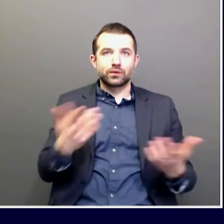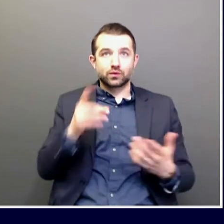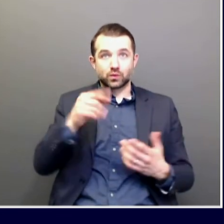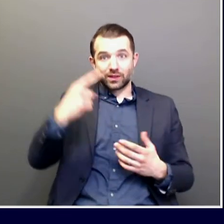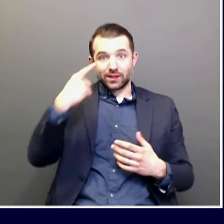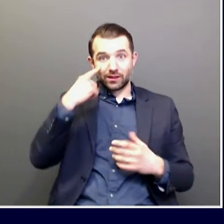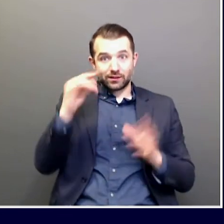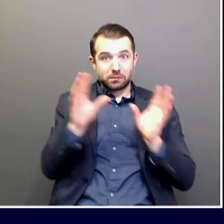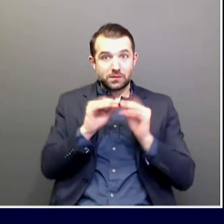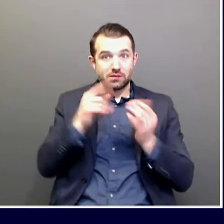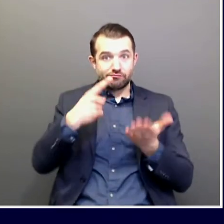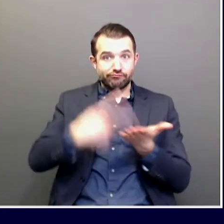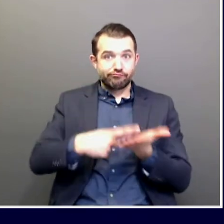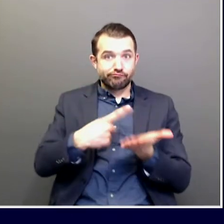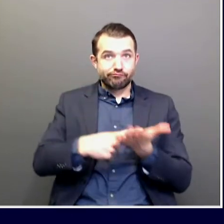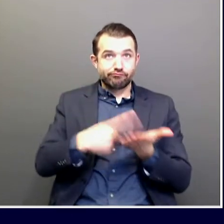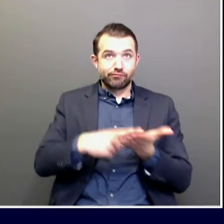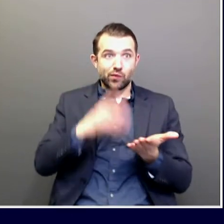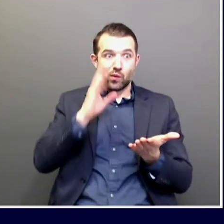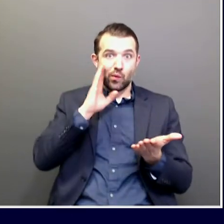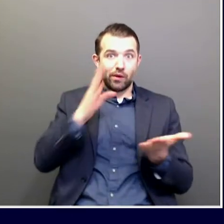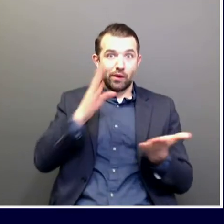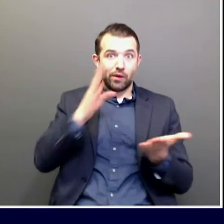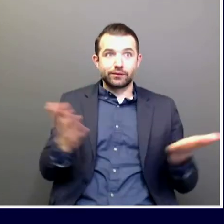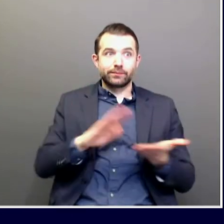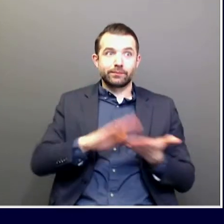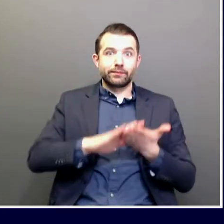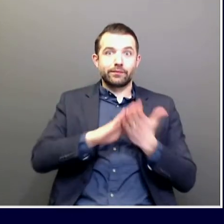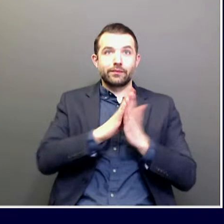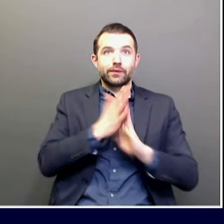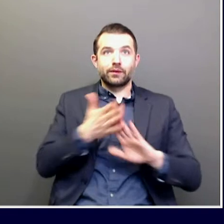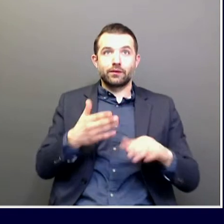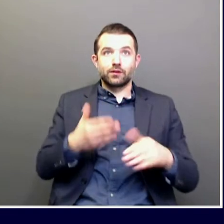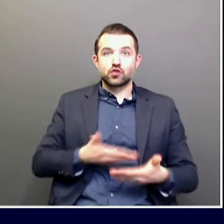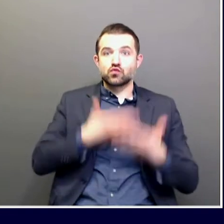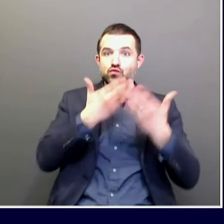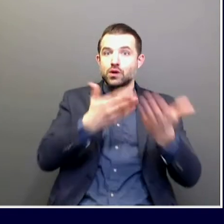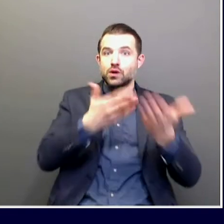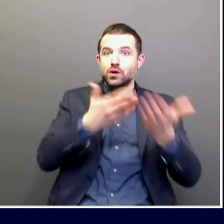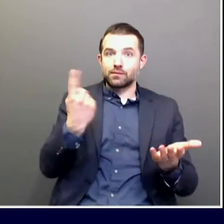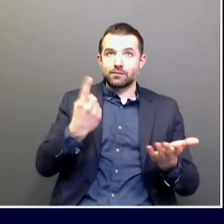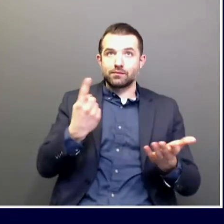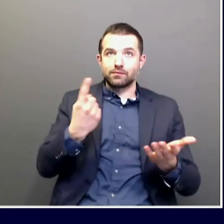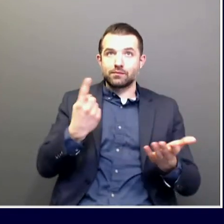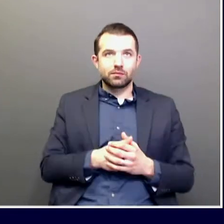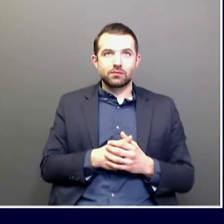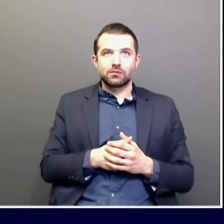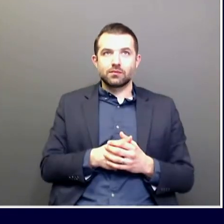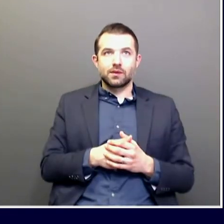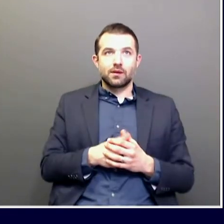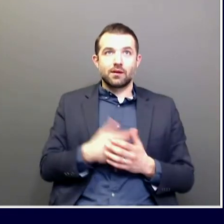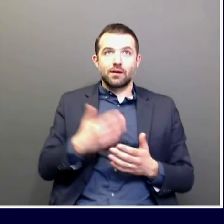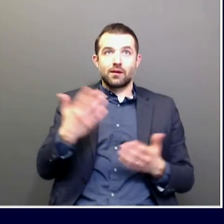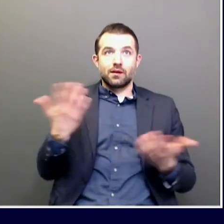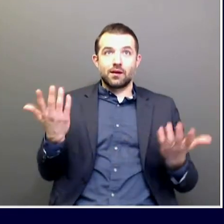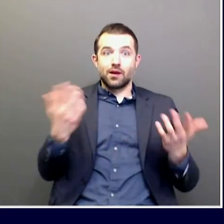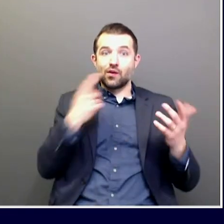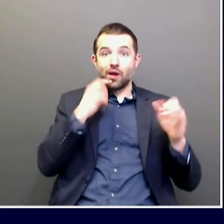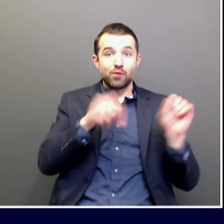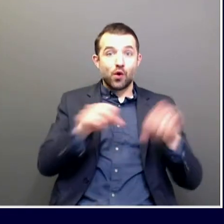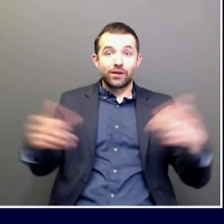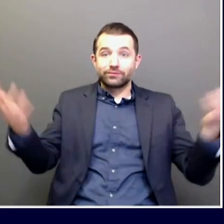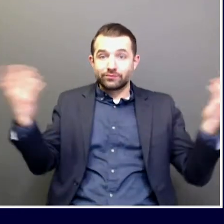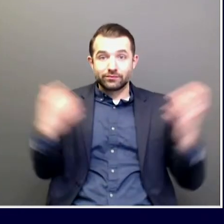mean, certainly the reason we're having the discussion is partly to understand how things are going on the ground, but also in the context of